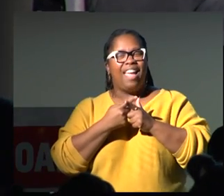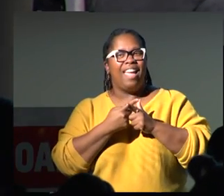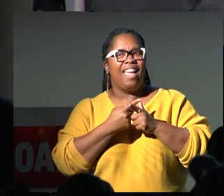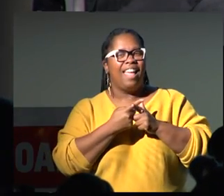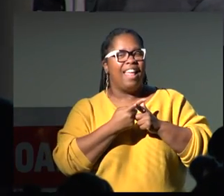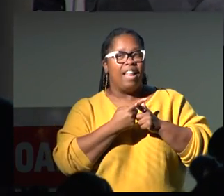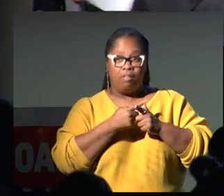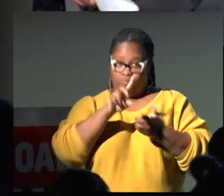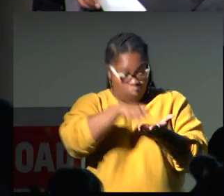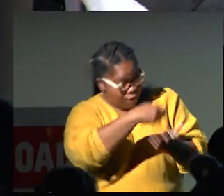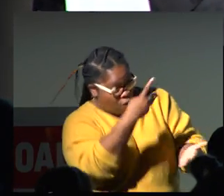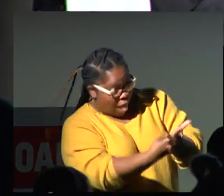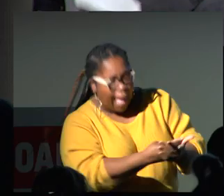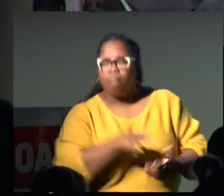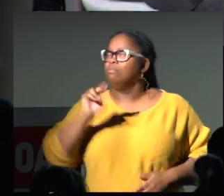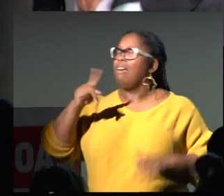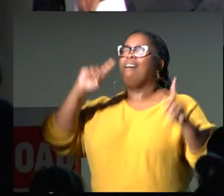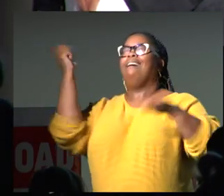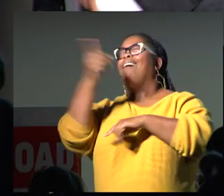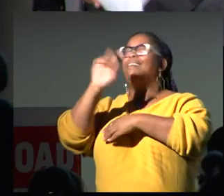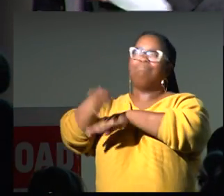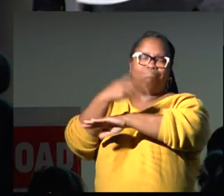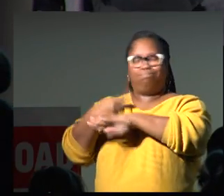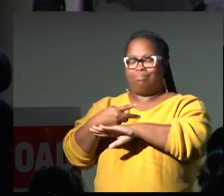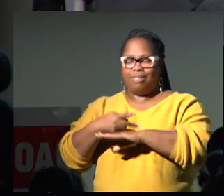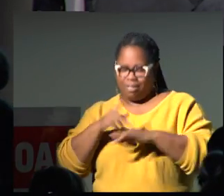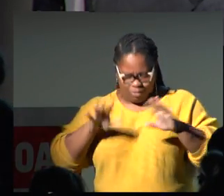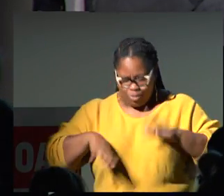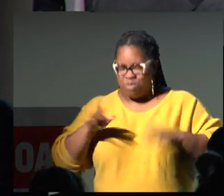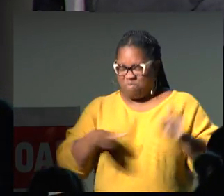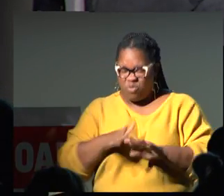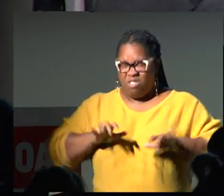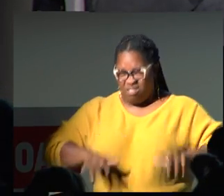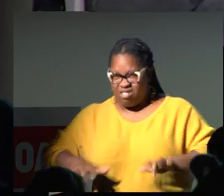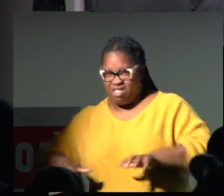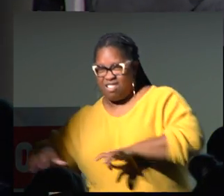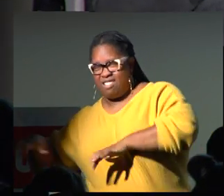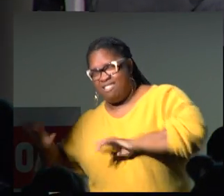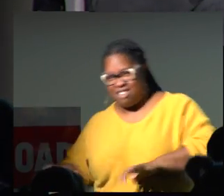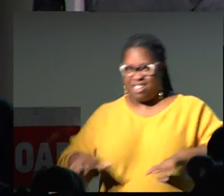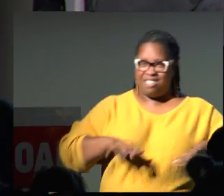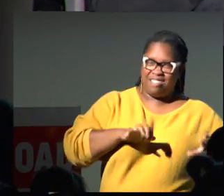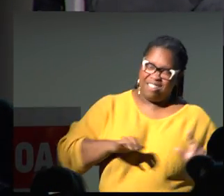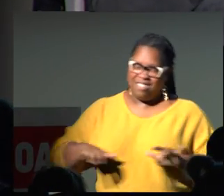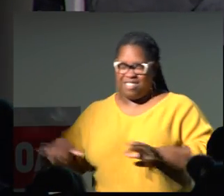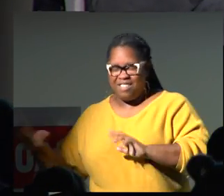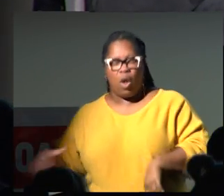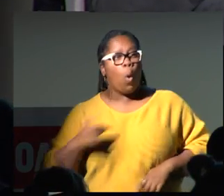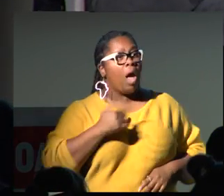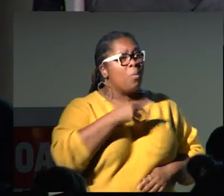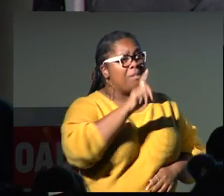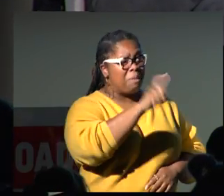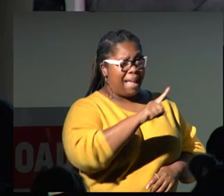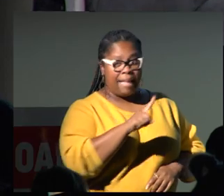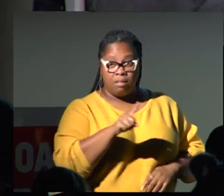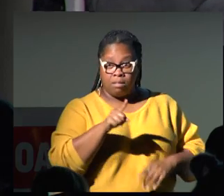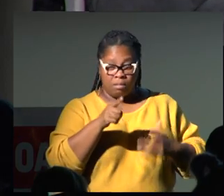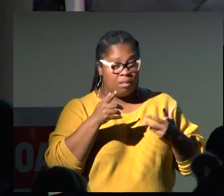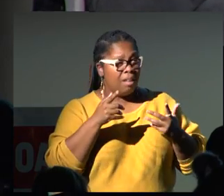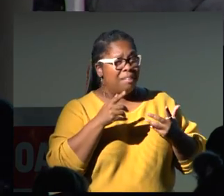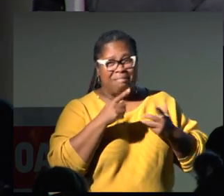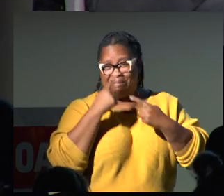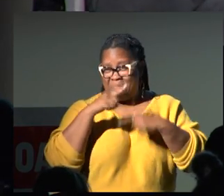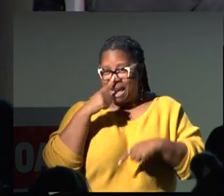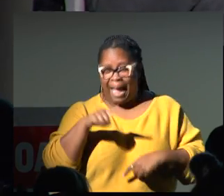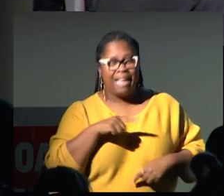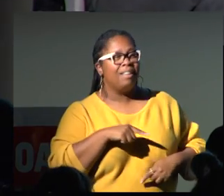Did you fall out? No, I didn't fall out. Oh, I have one quick question. Can I ask it, please, guys? So